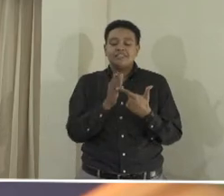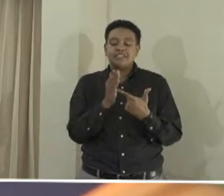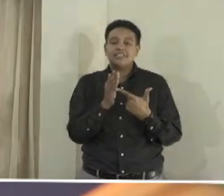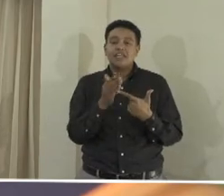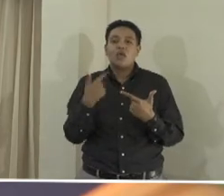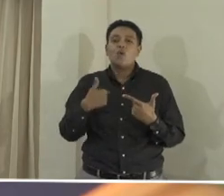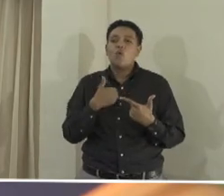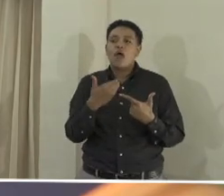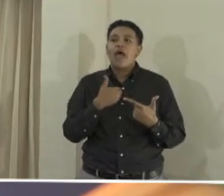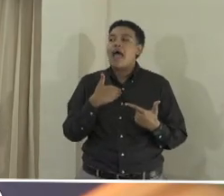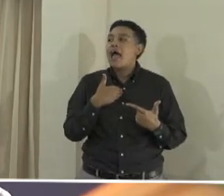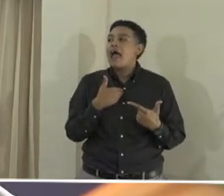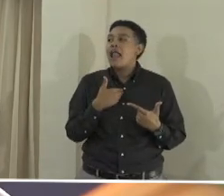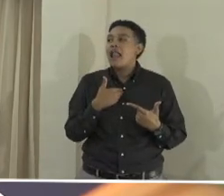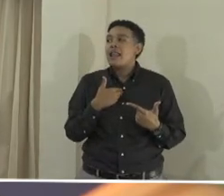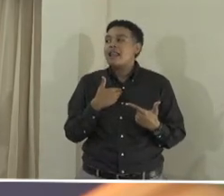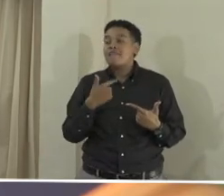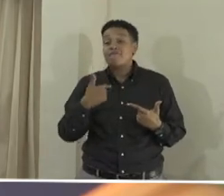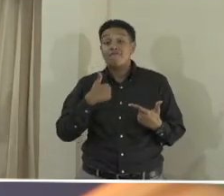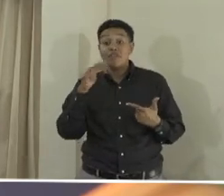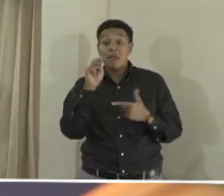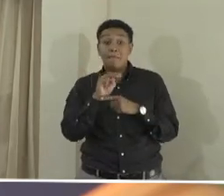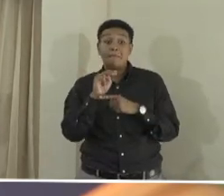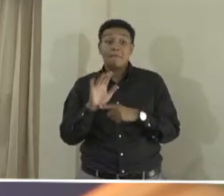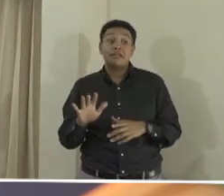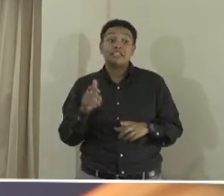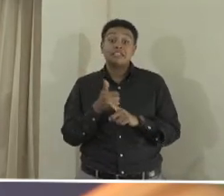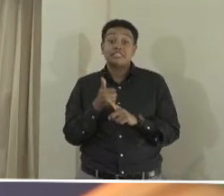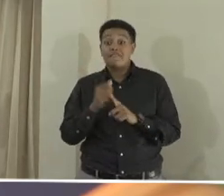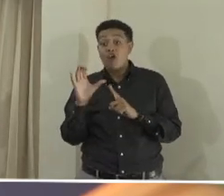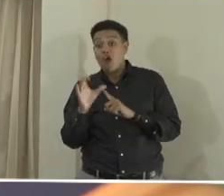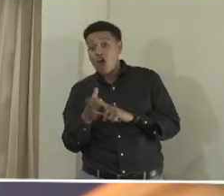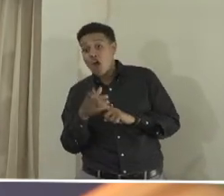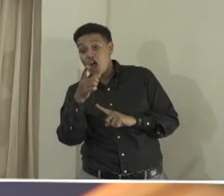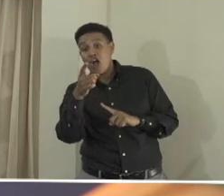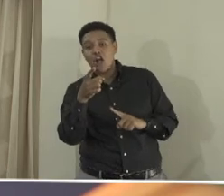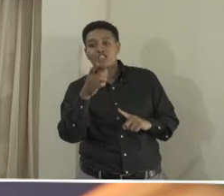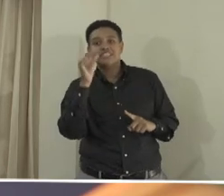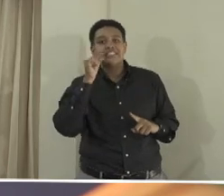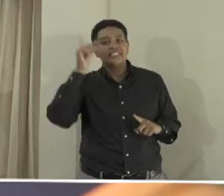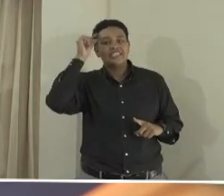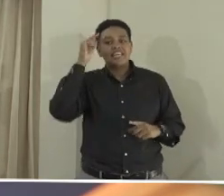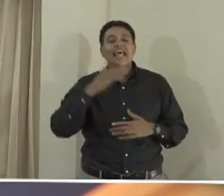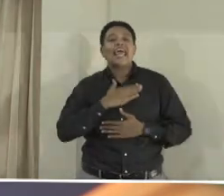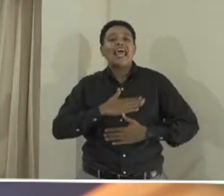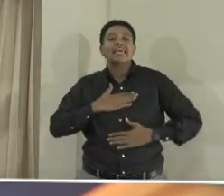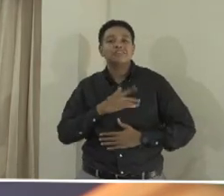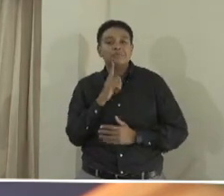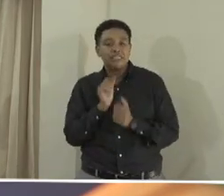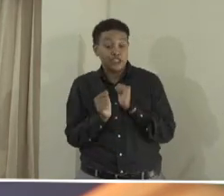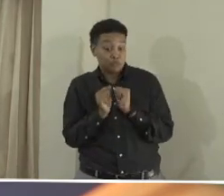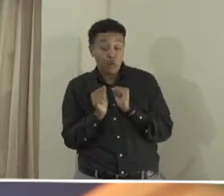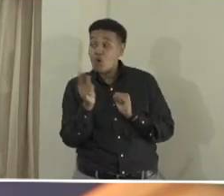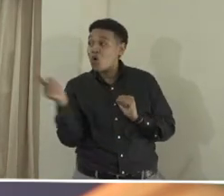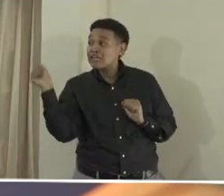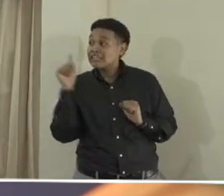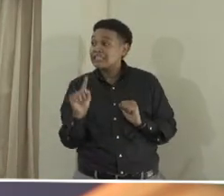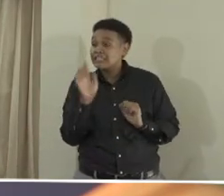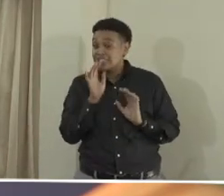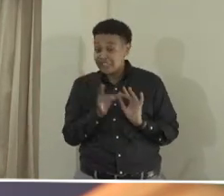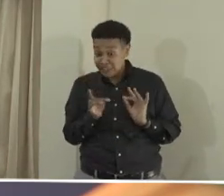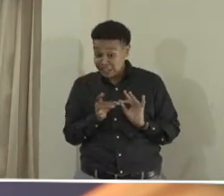the indefatigable Minister of Culture, Gender, Entertainment and